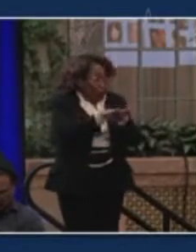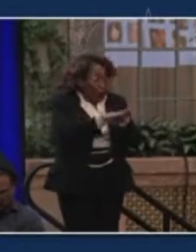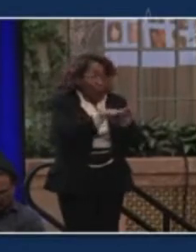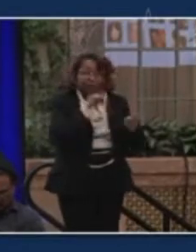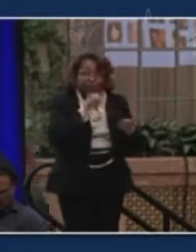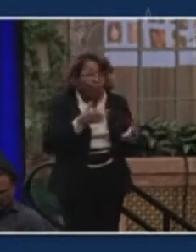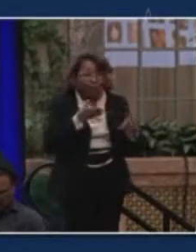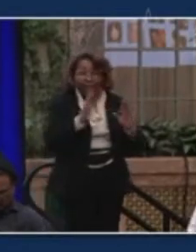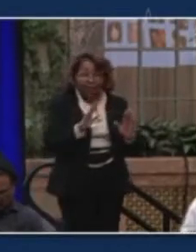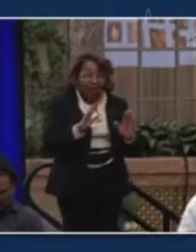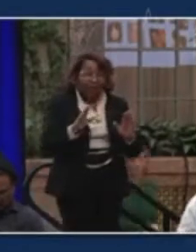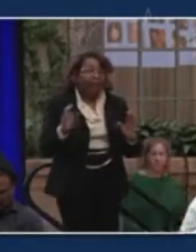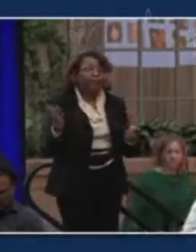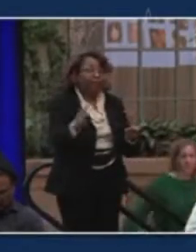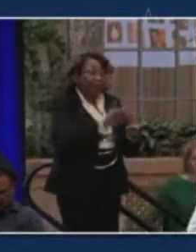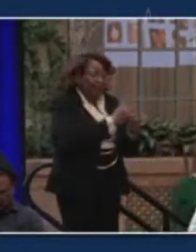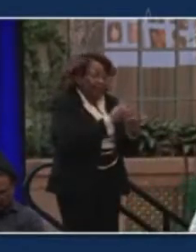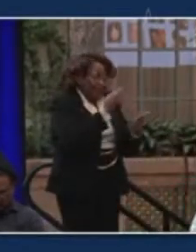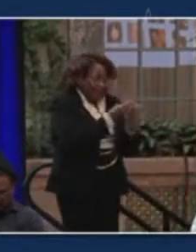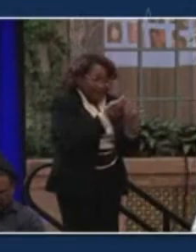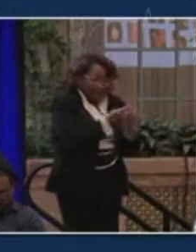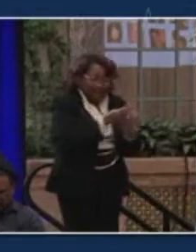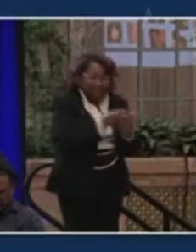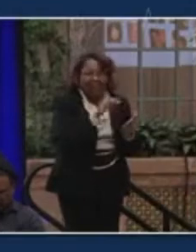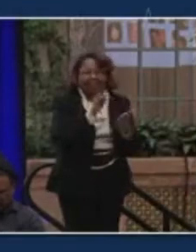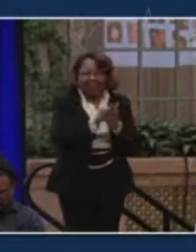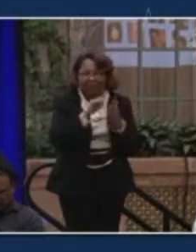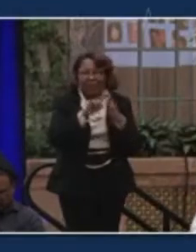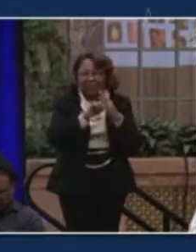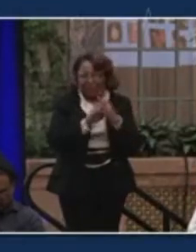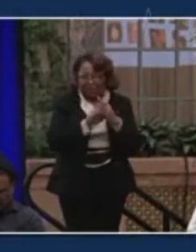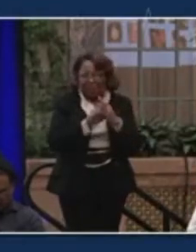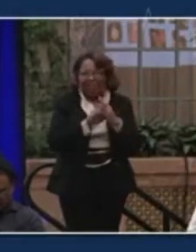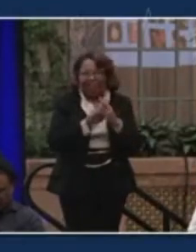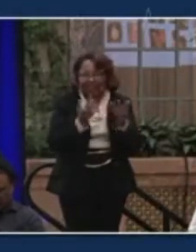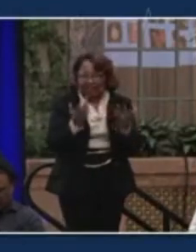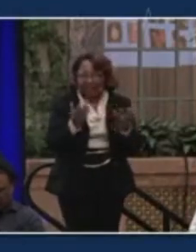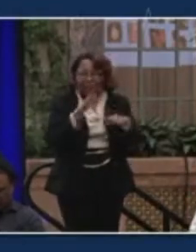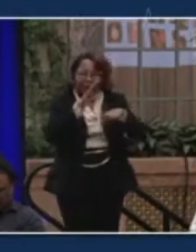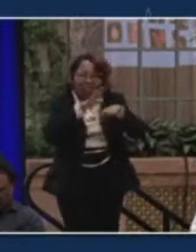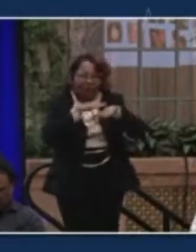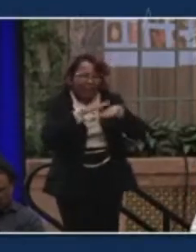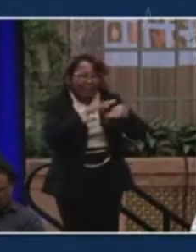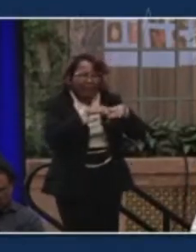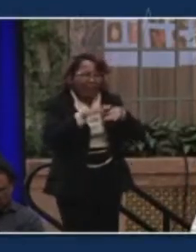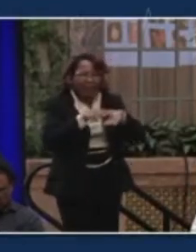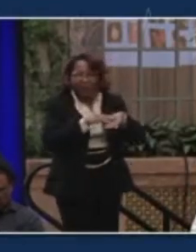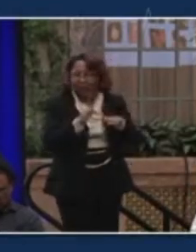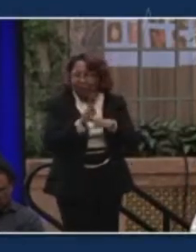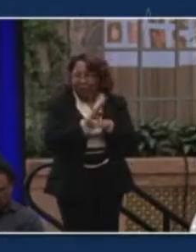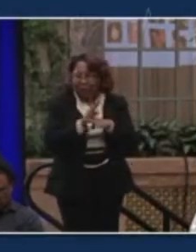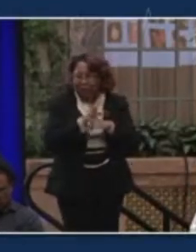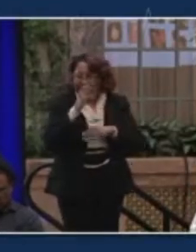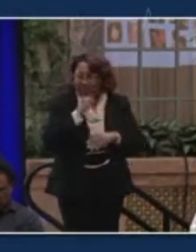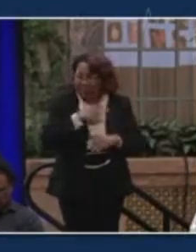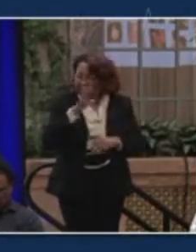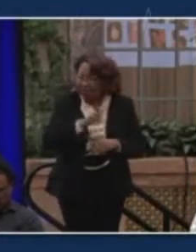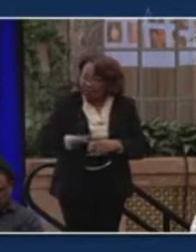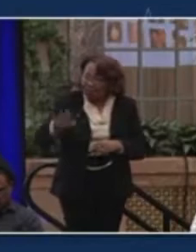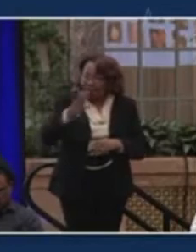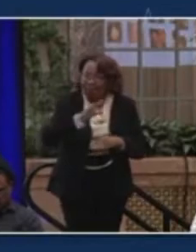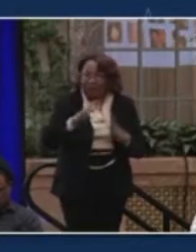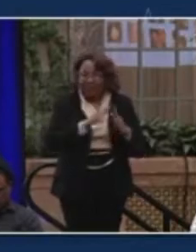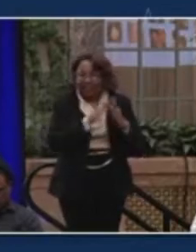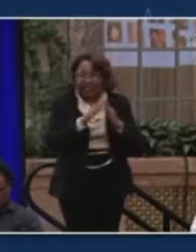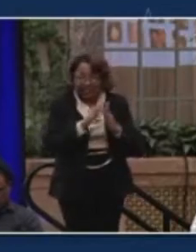Harold. And that was the beginning of the barrels going all around the city, wherever there was a mass gathering. And